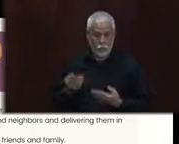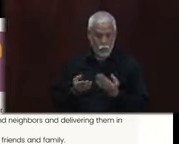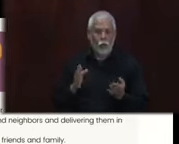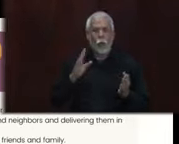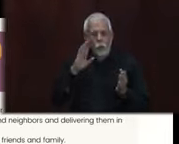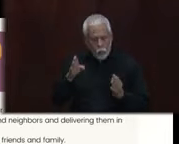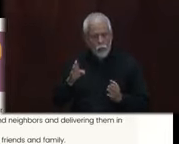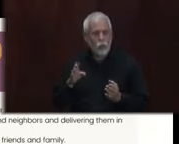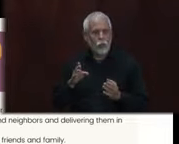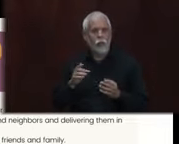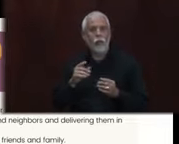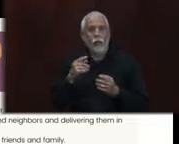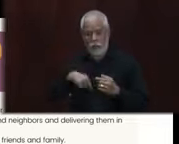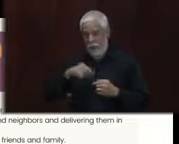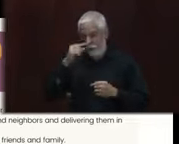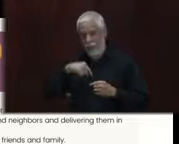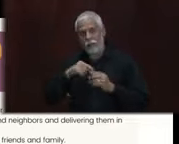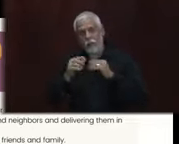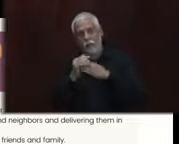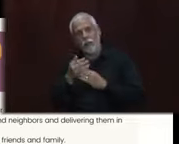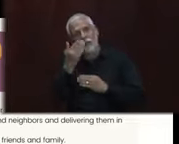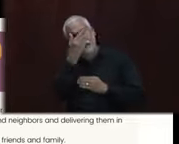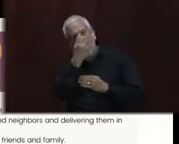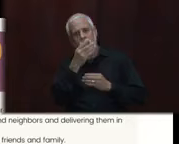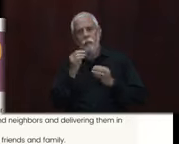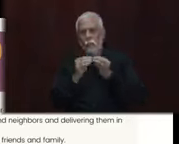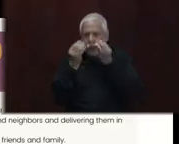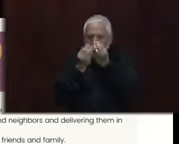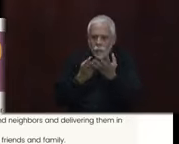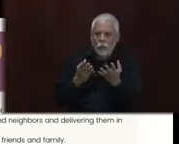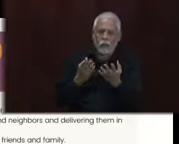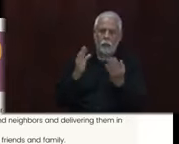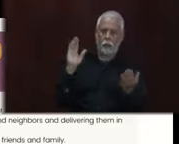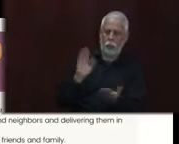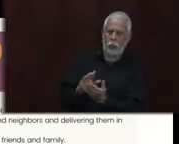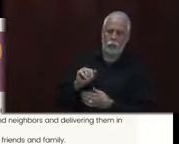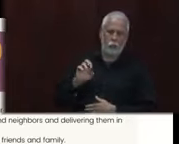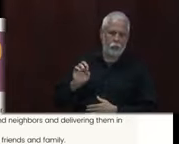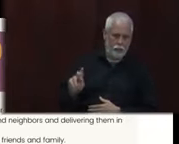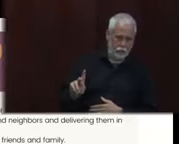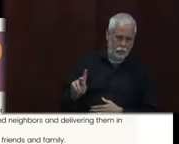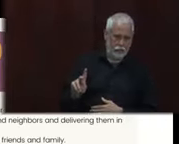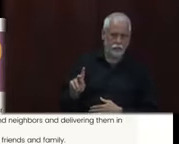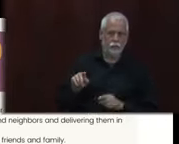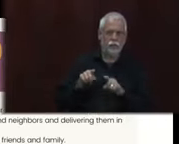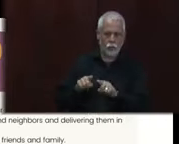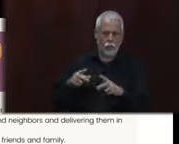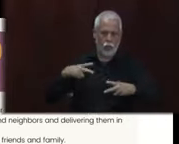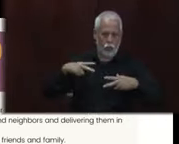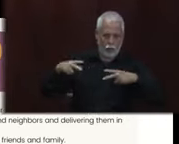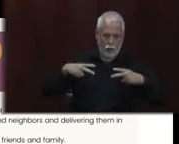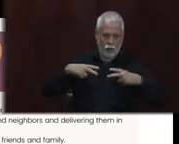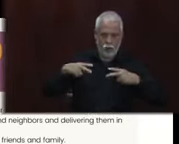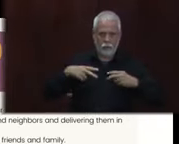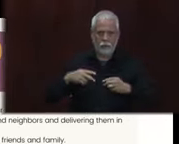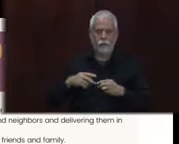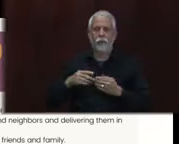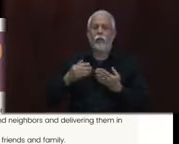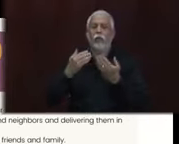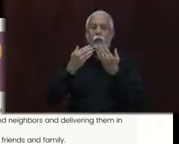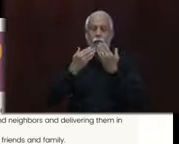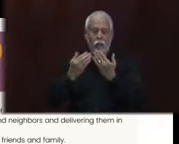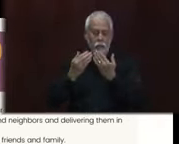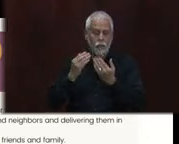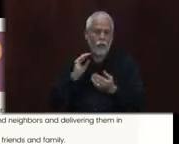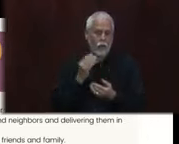pushing out this Thanksgiving guide with further information on how to reduce your risk during the holidays. And so thanks to